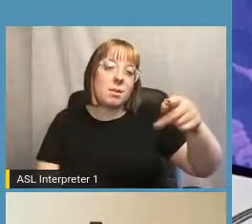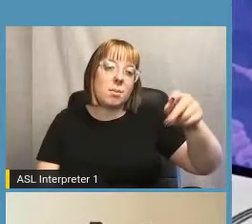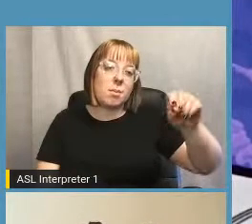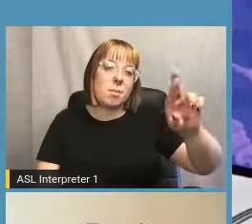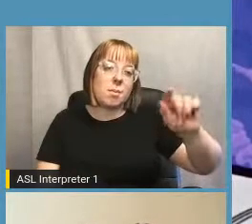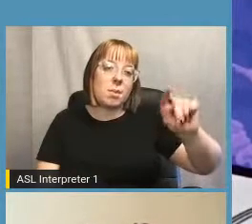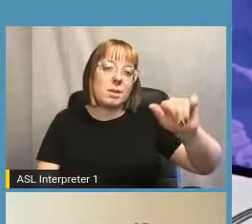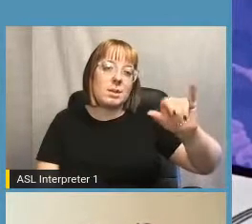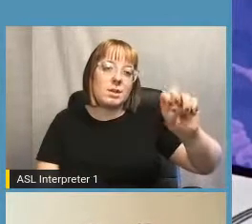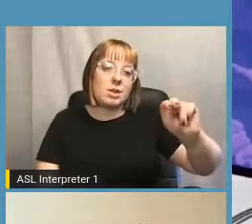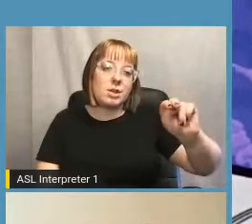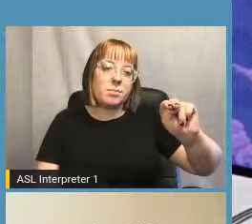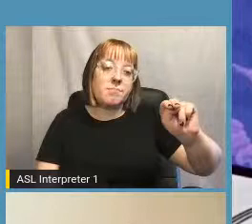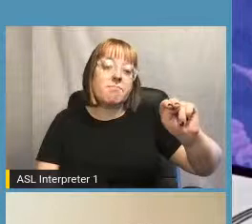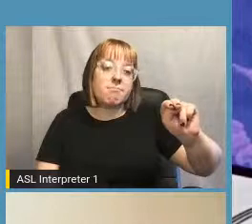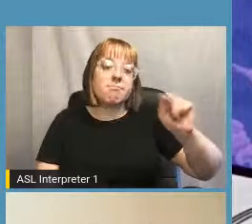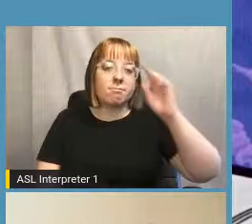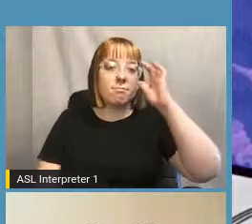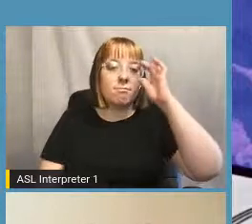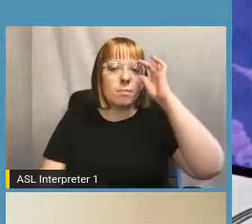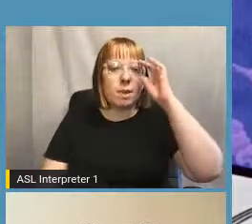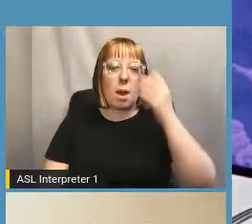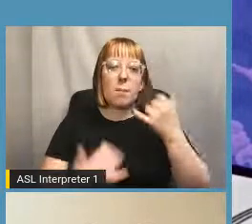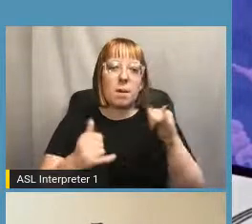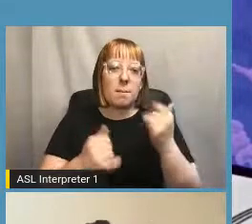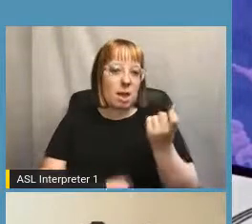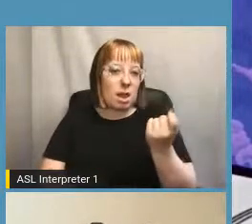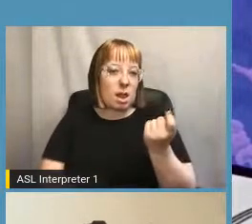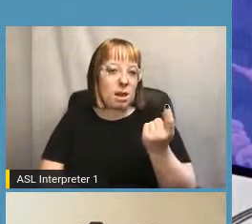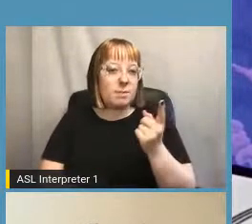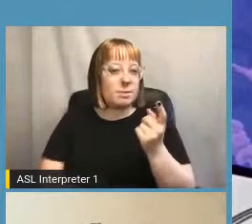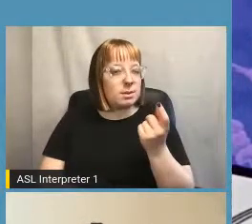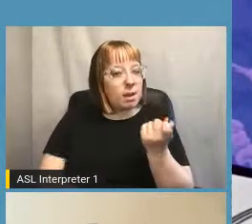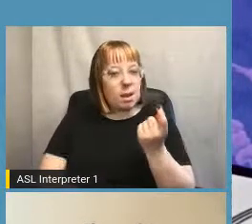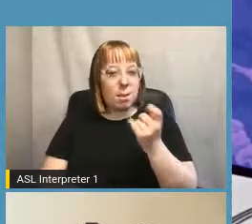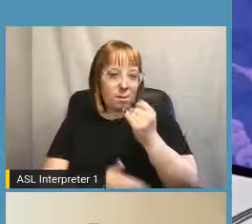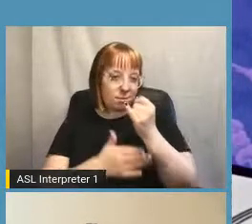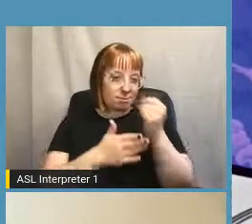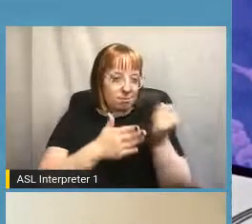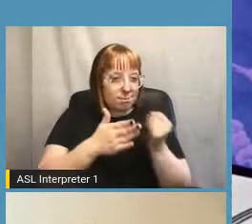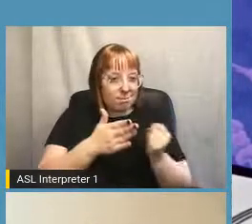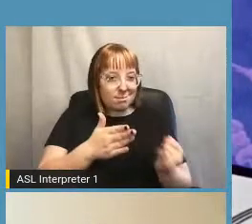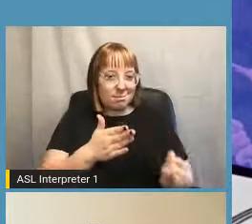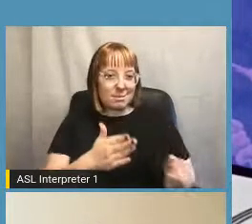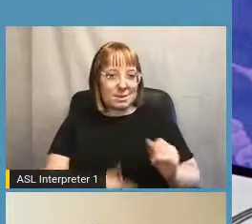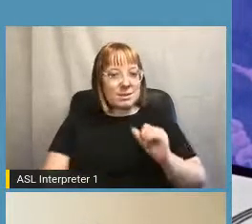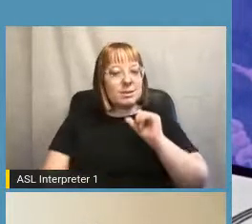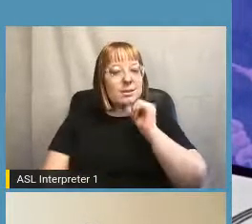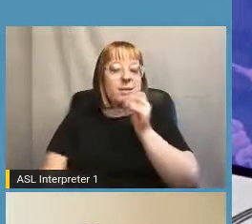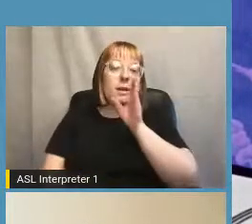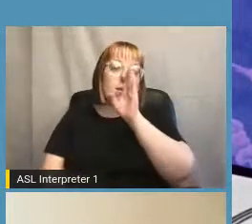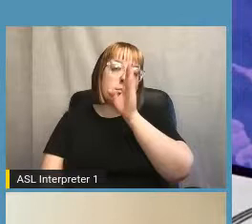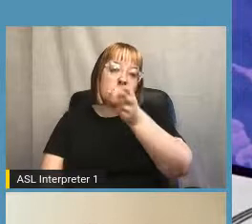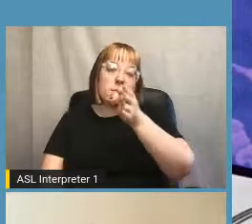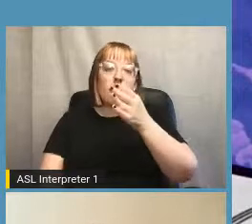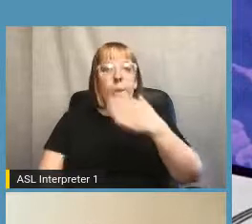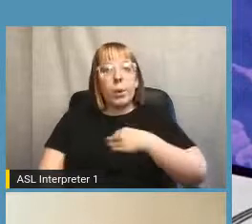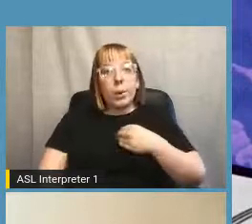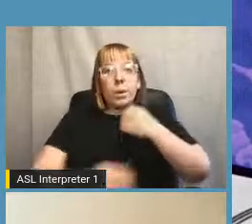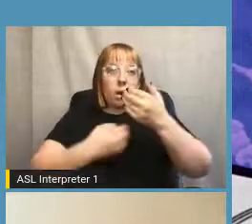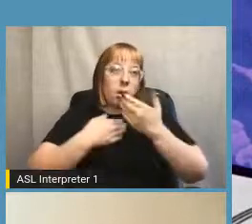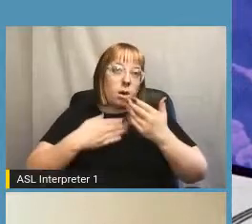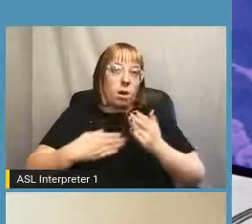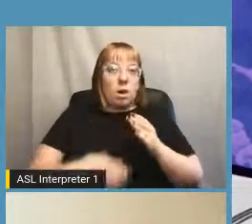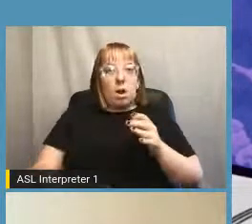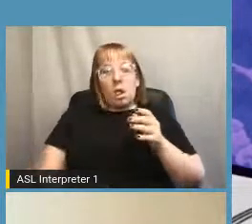So I'm going to play it a little bit just so you get a sense of it. It's a little artistic, so it's not like a straight walkthrough, but you do get to see some of